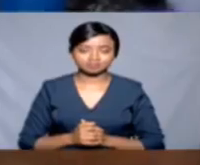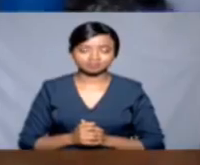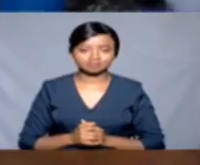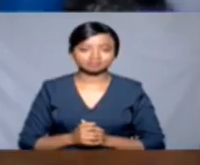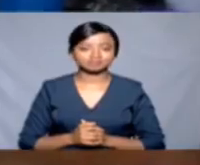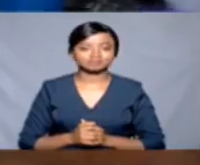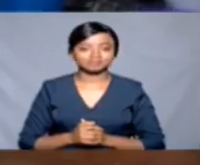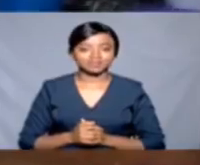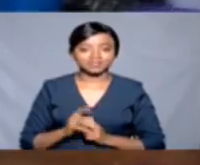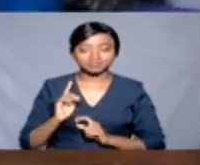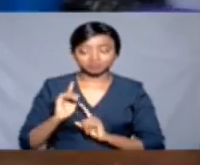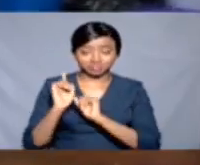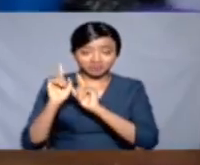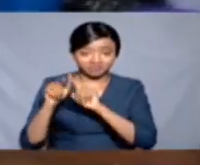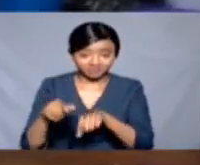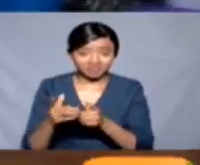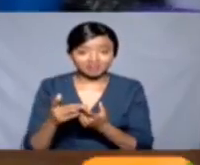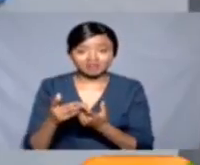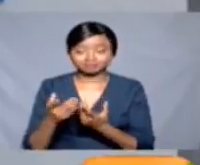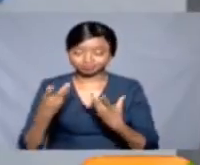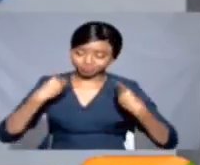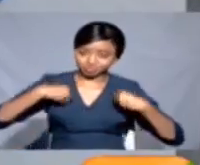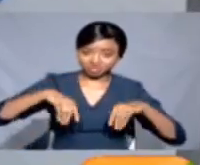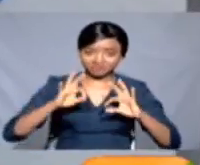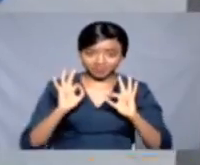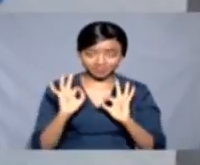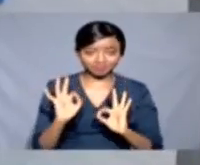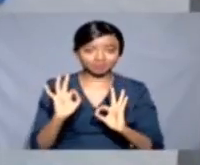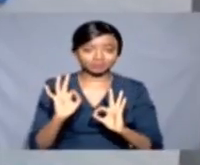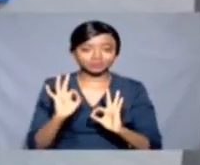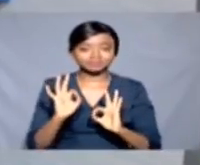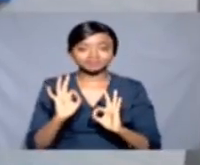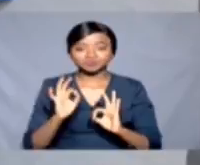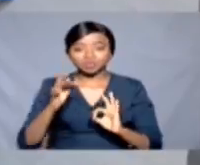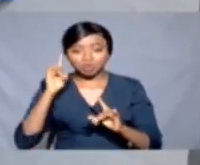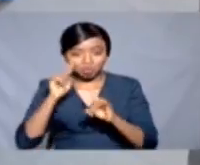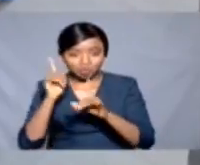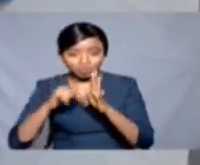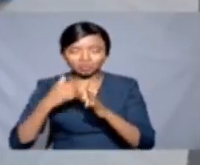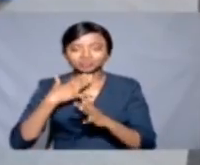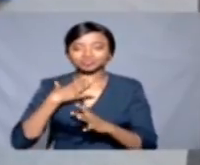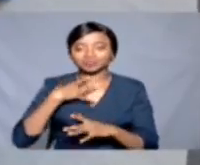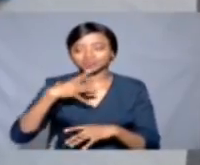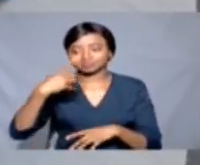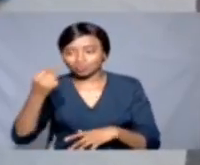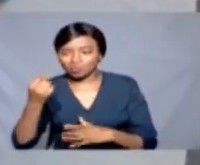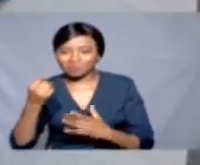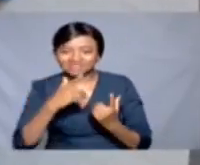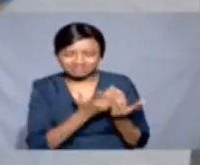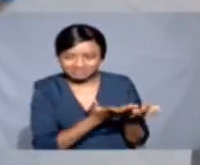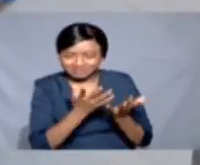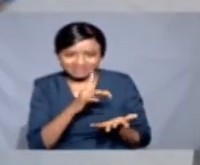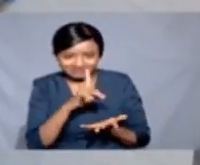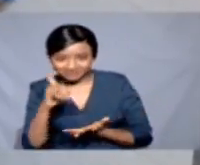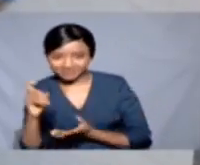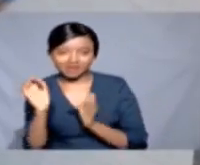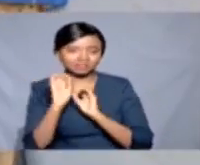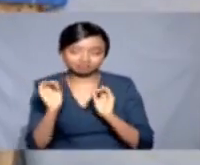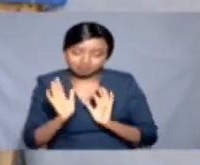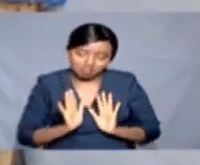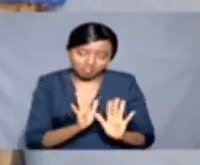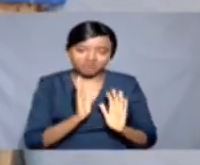Hapa tunafika fasi ya kutosha mavazi kusudi tutoke nje, tusibebe virusi vya